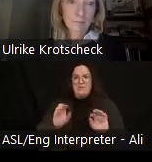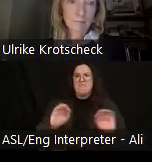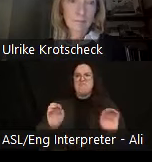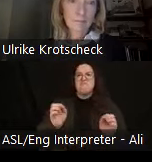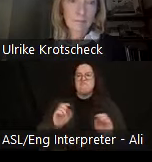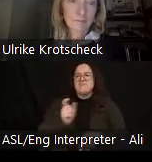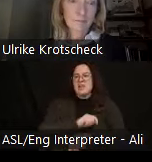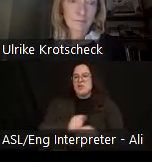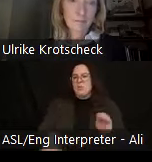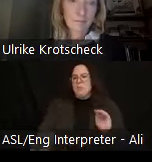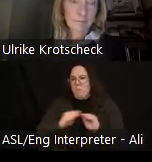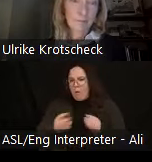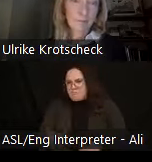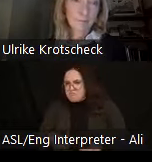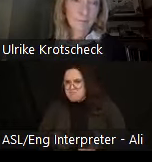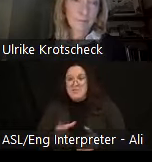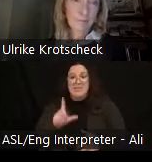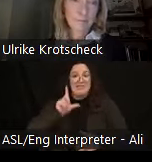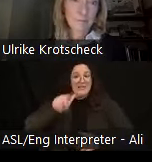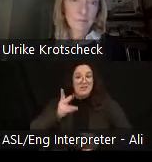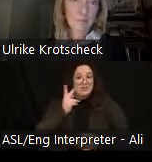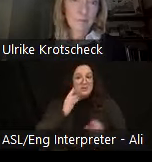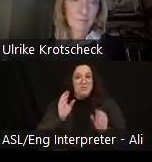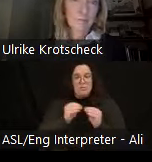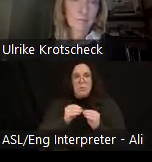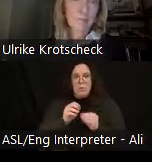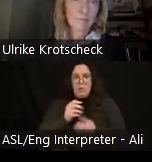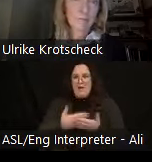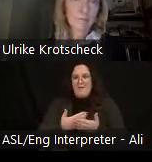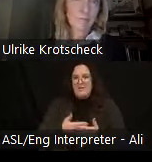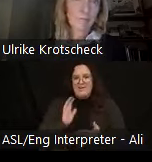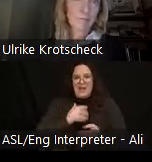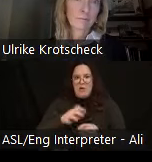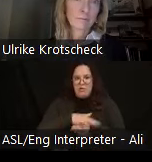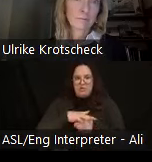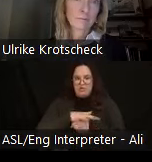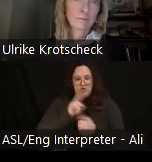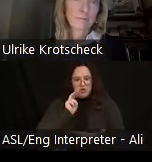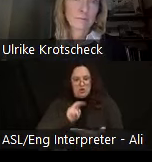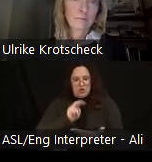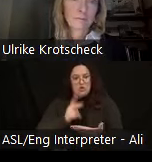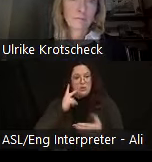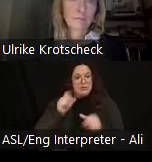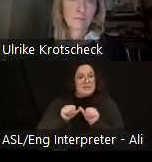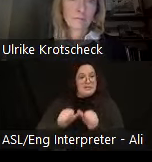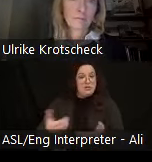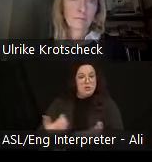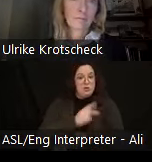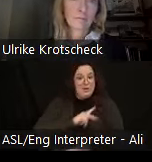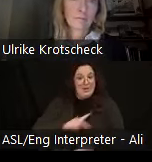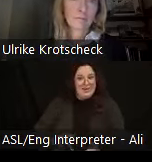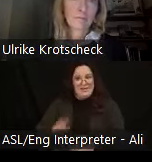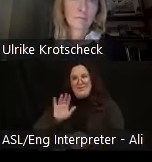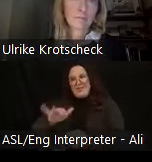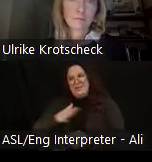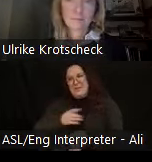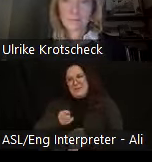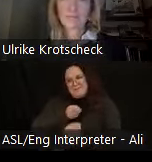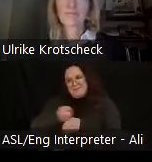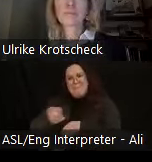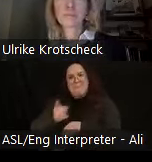evidence appearing more and more in the region that we're looking at, and that seems to continue into the New Kingdom, which is when I study Egyptian